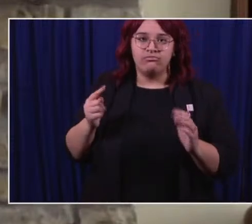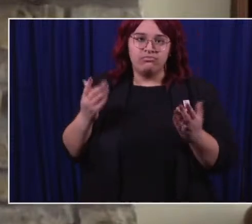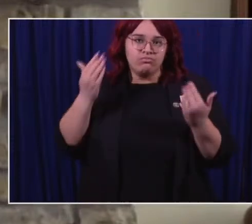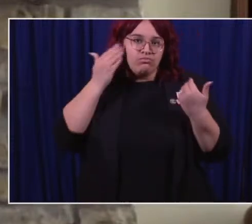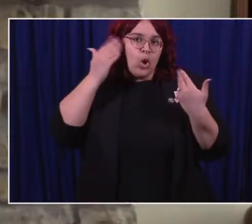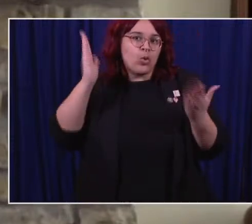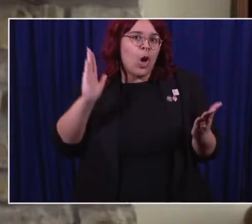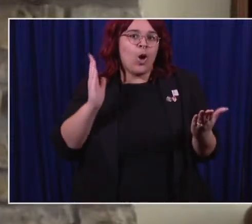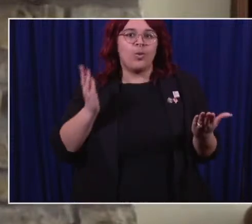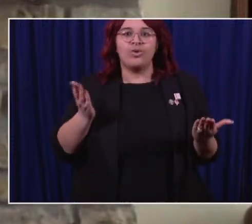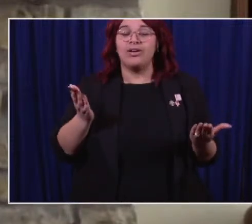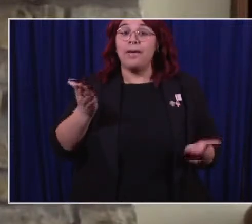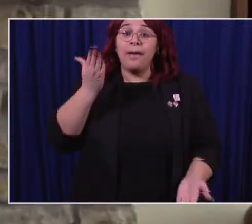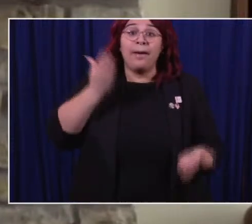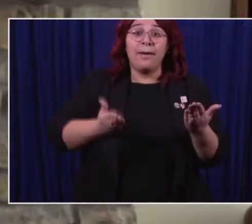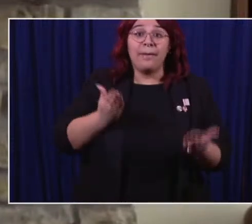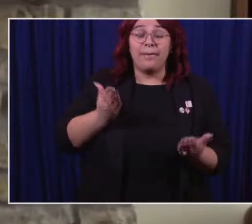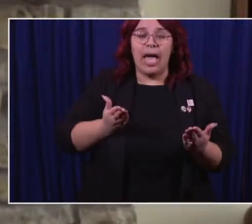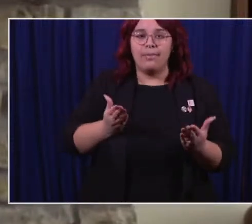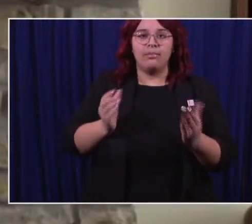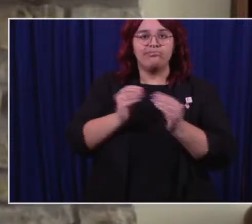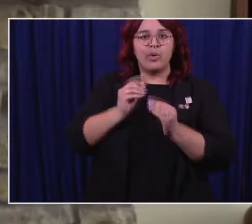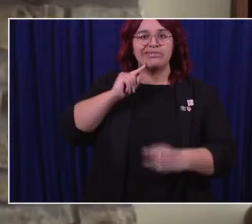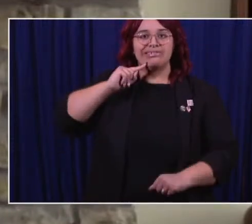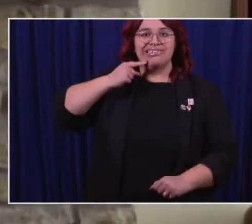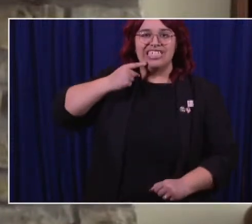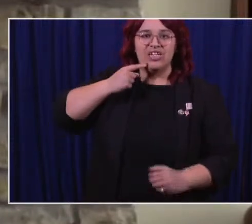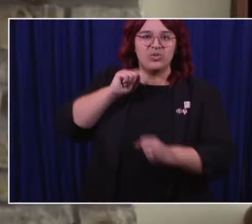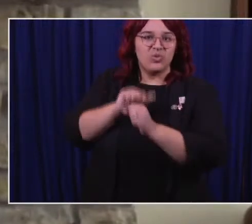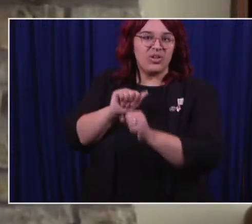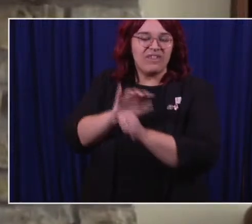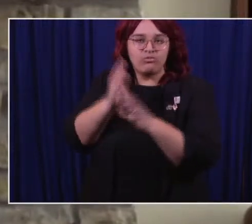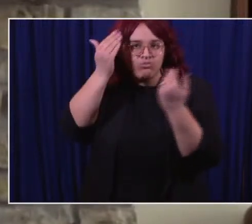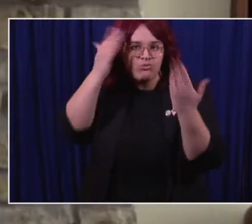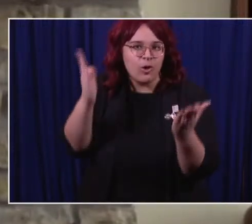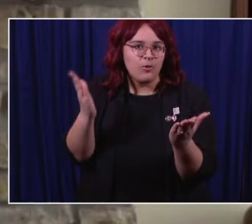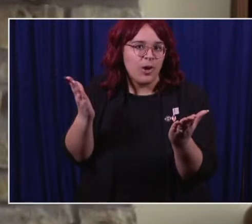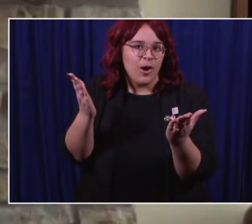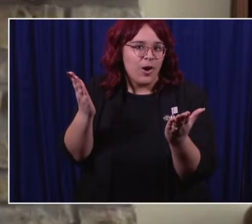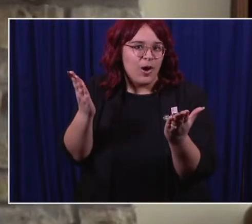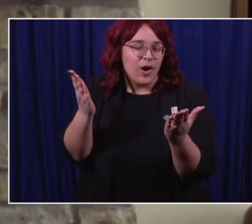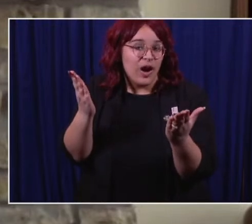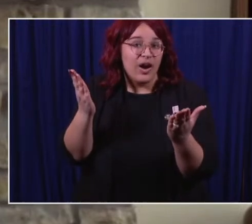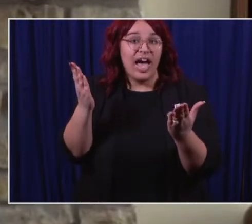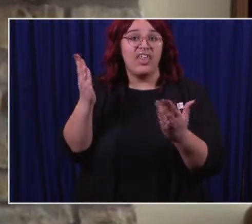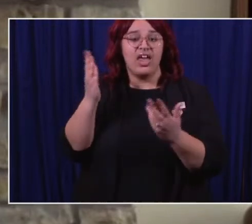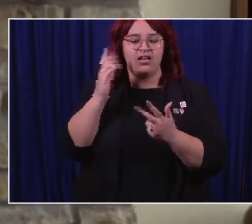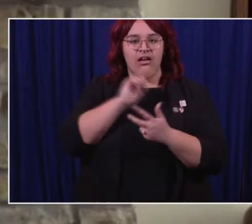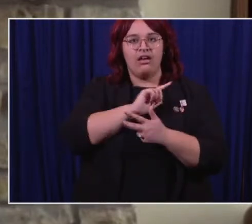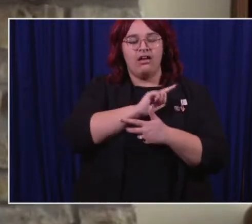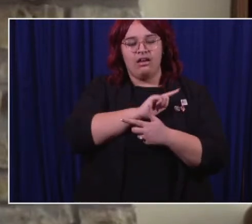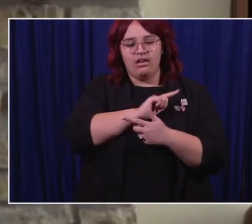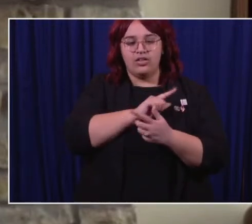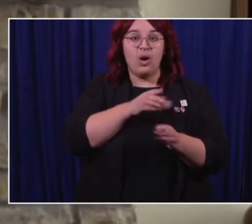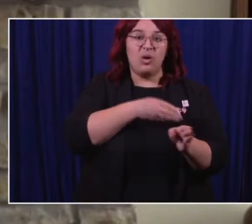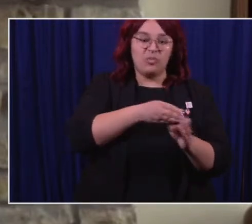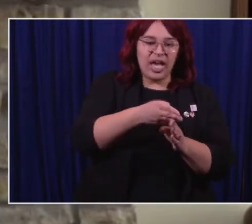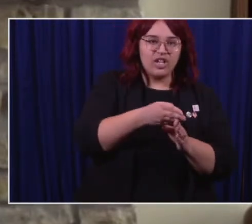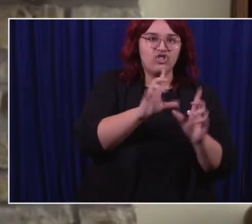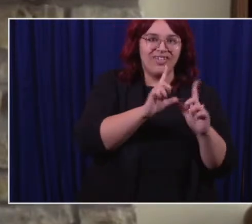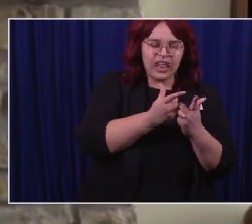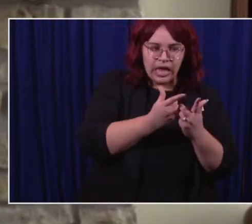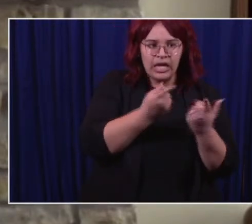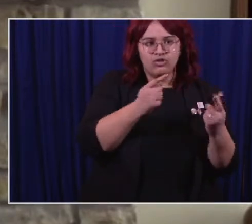baseball later on. We don't know exactly where we'll be on May 4th, for example, and most of minor league baseball kicks